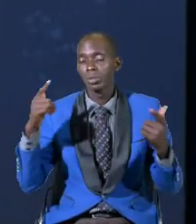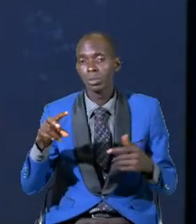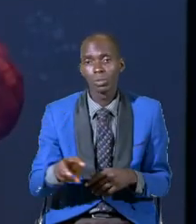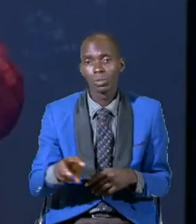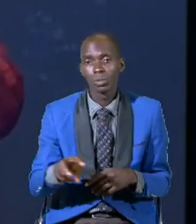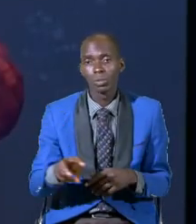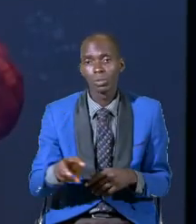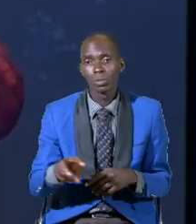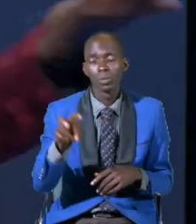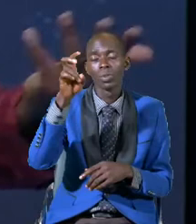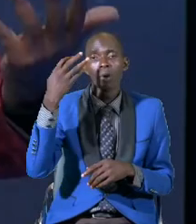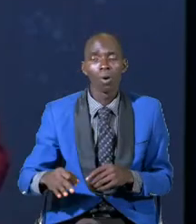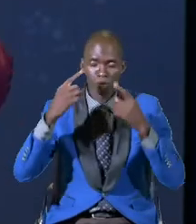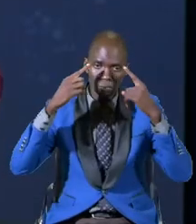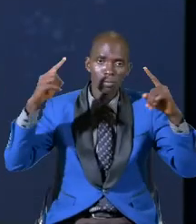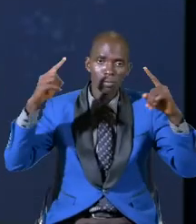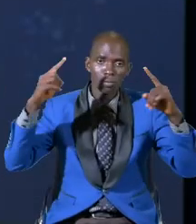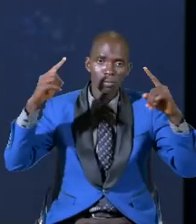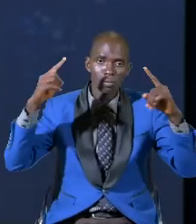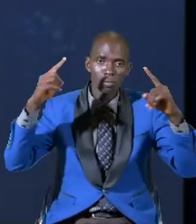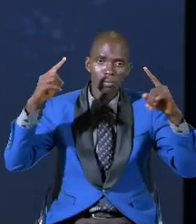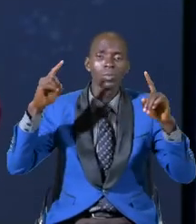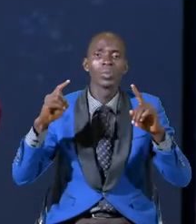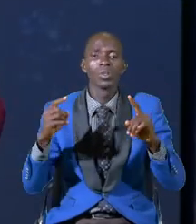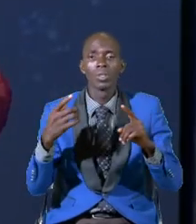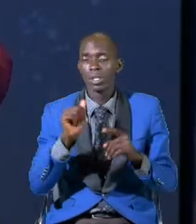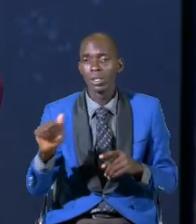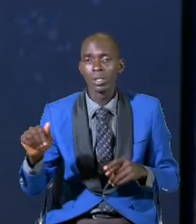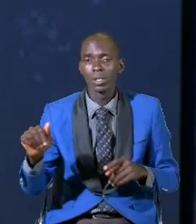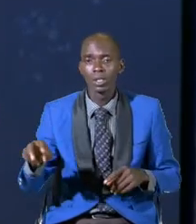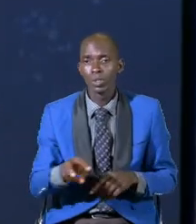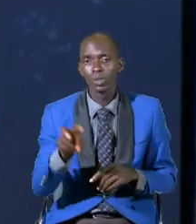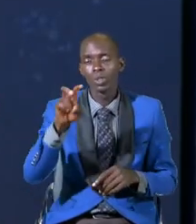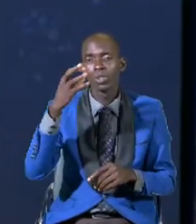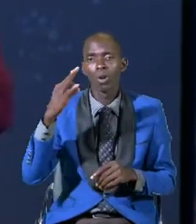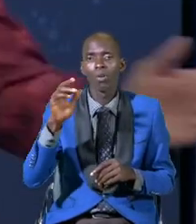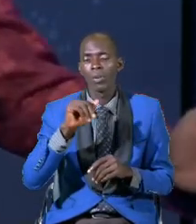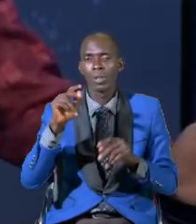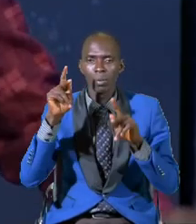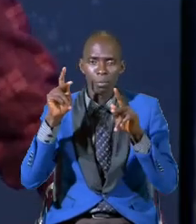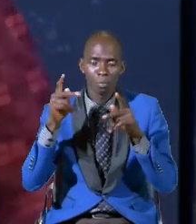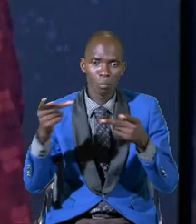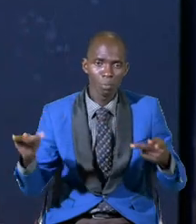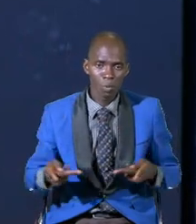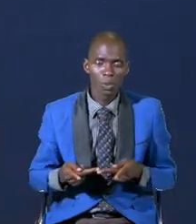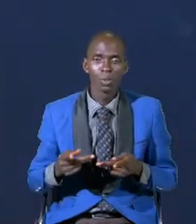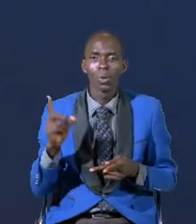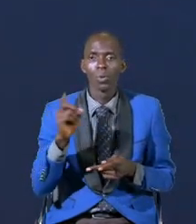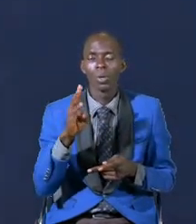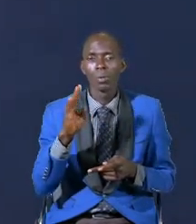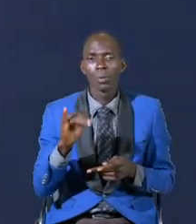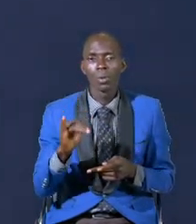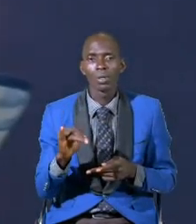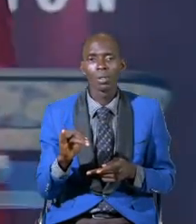of achievement, a journey of a person, of a place that will never be driven